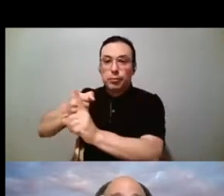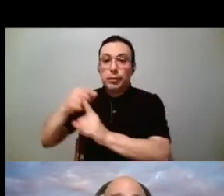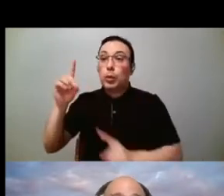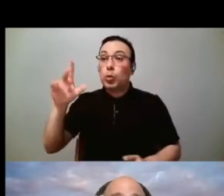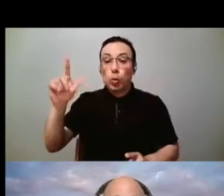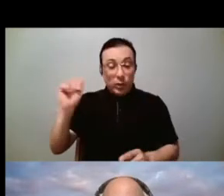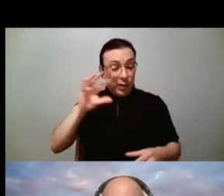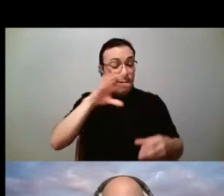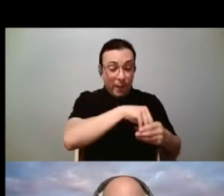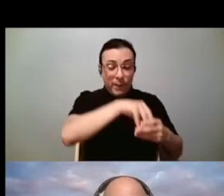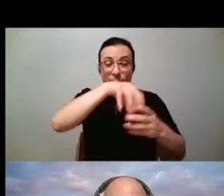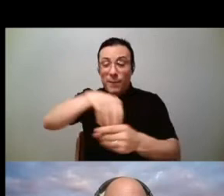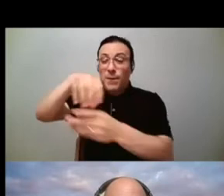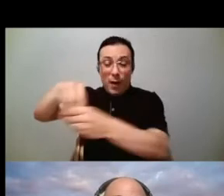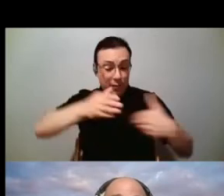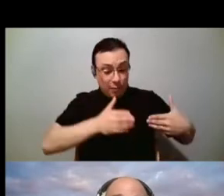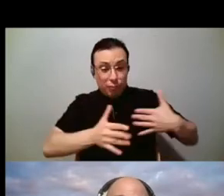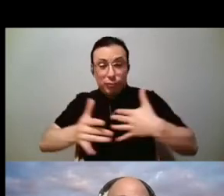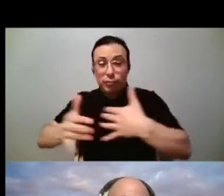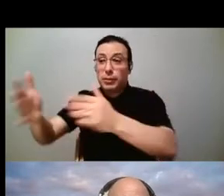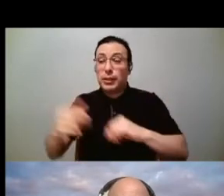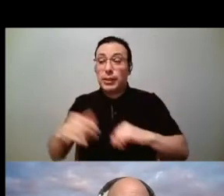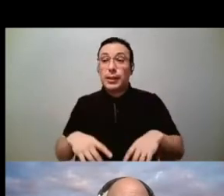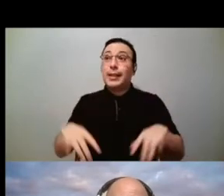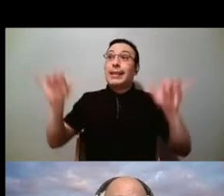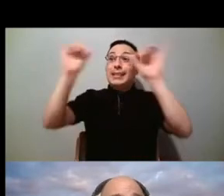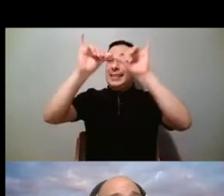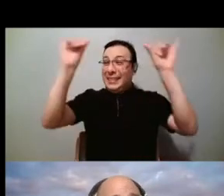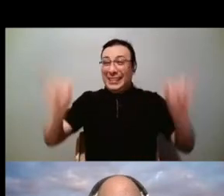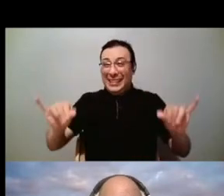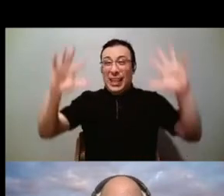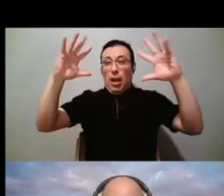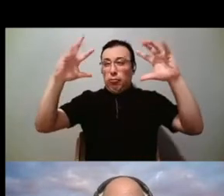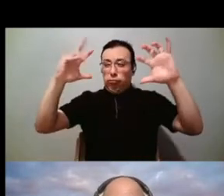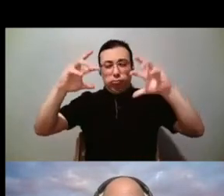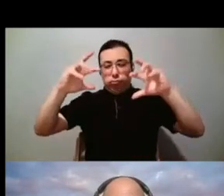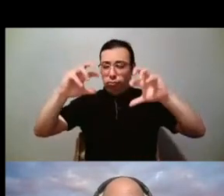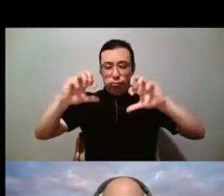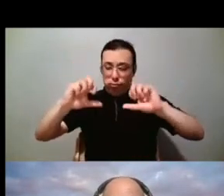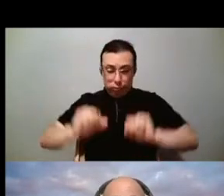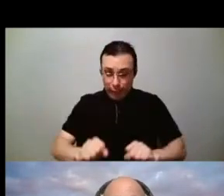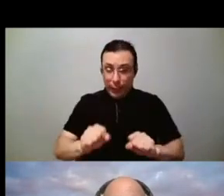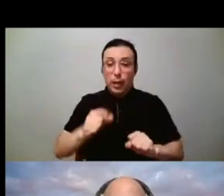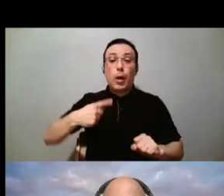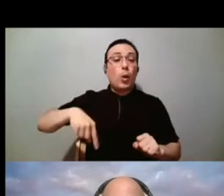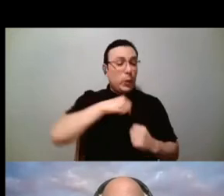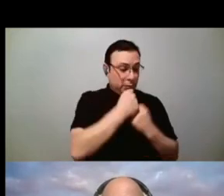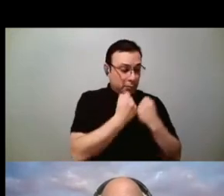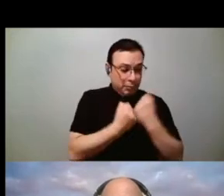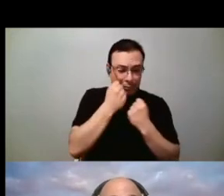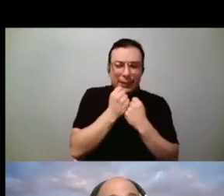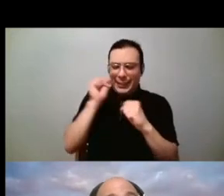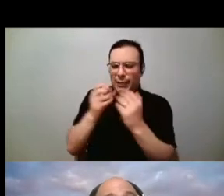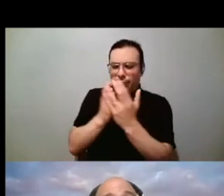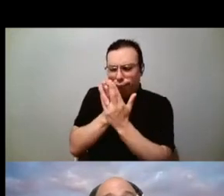systems die, our collective rage, when shared, can help us to survive until we can get to a place